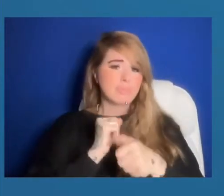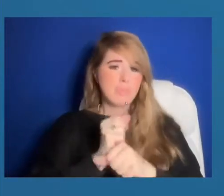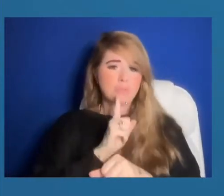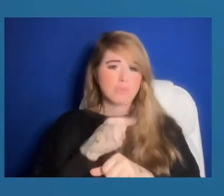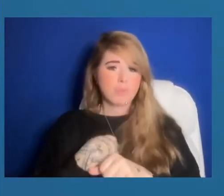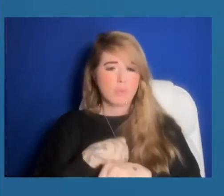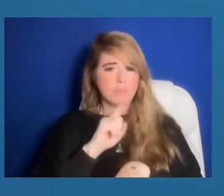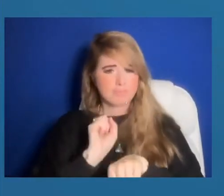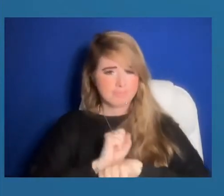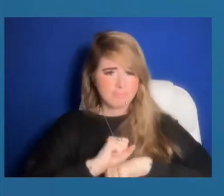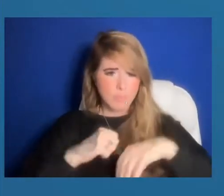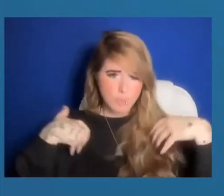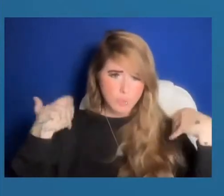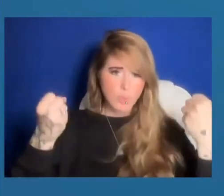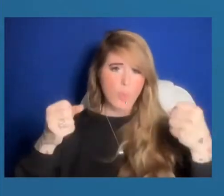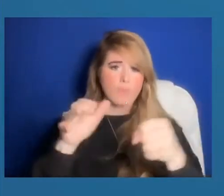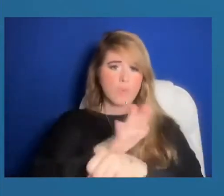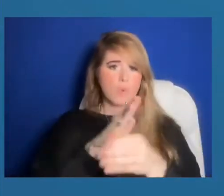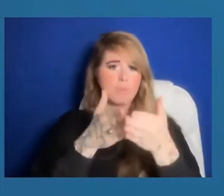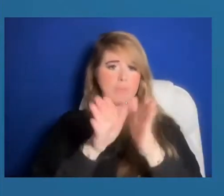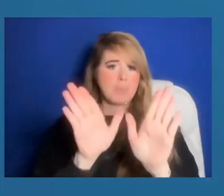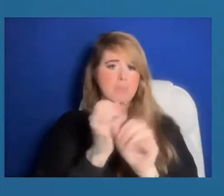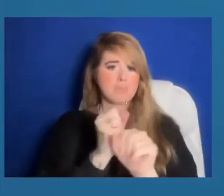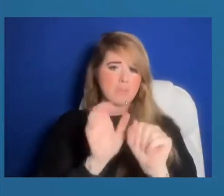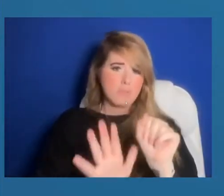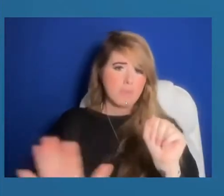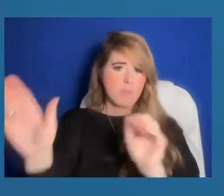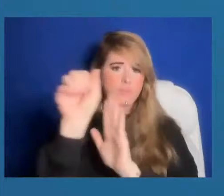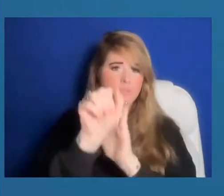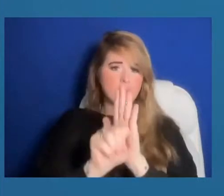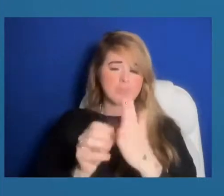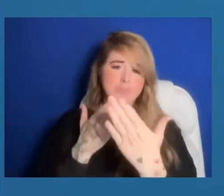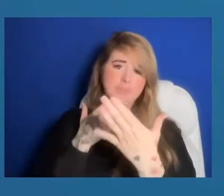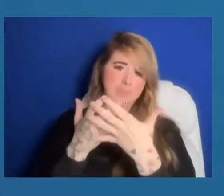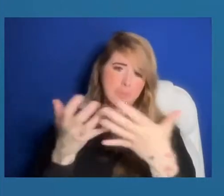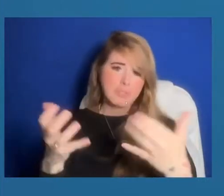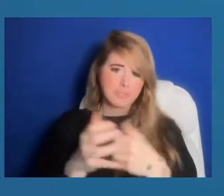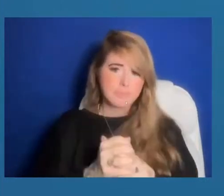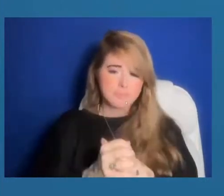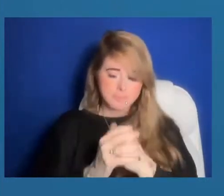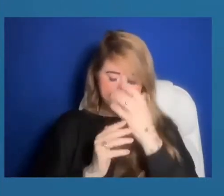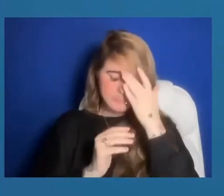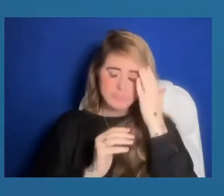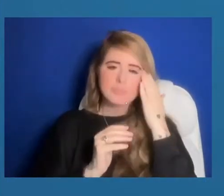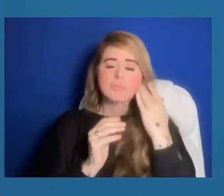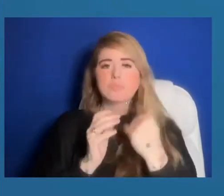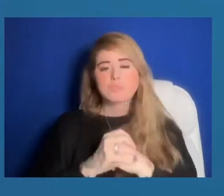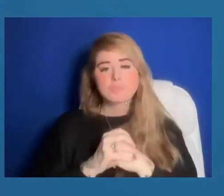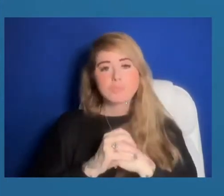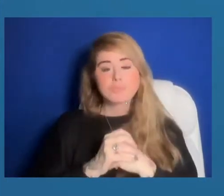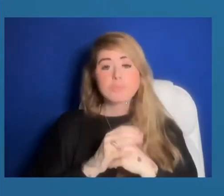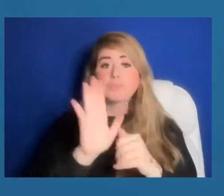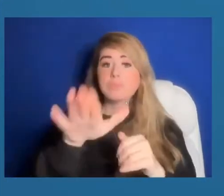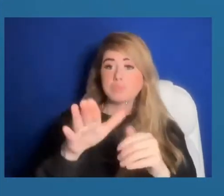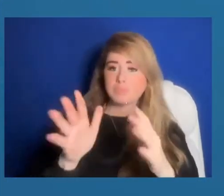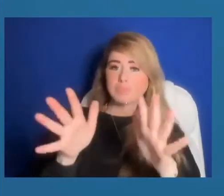restore total public safety across the state. So thank you very much. Should I? Yeah, and thank